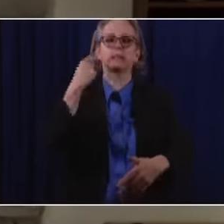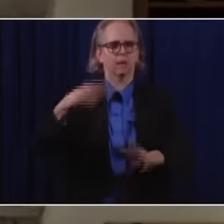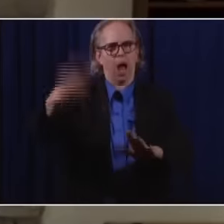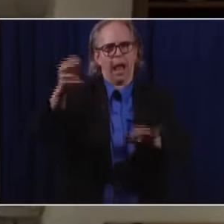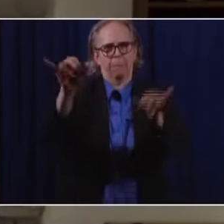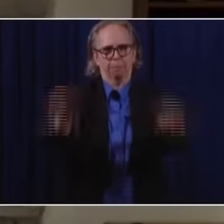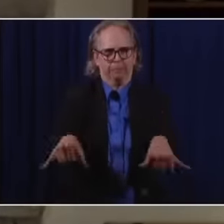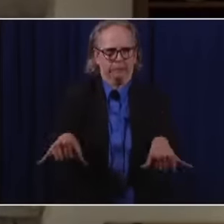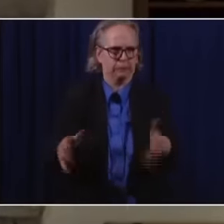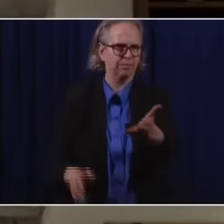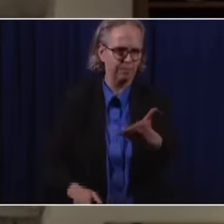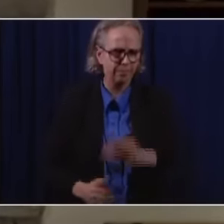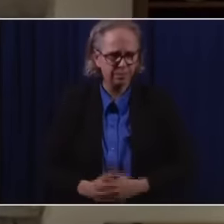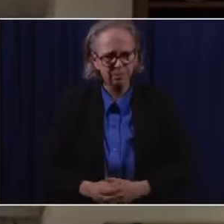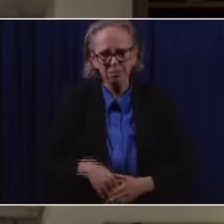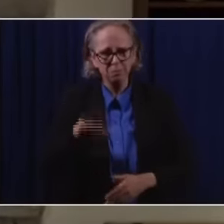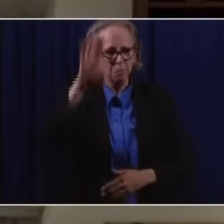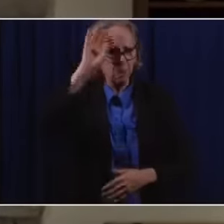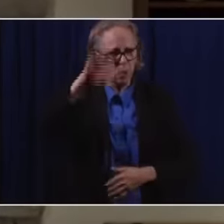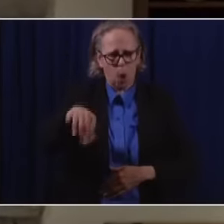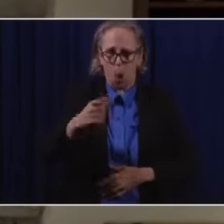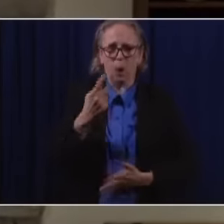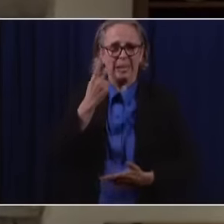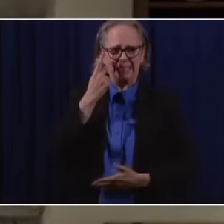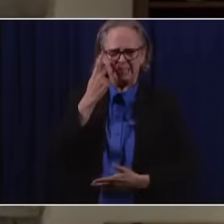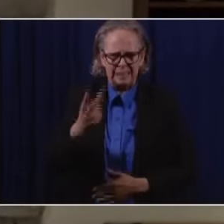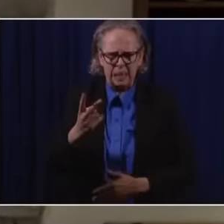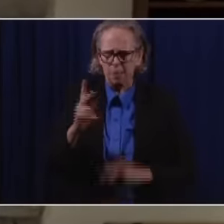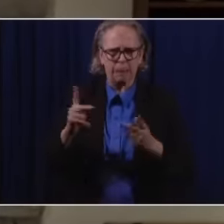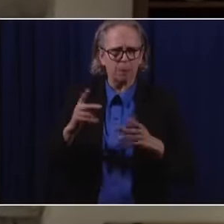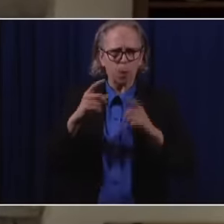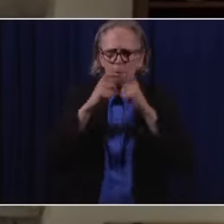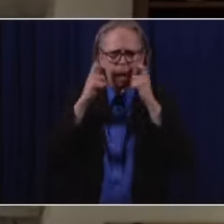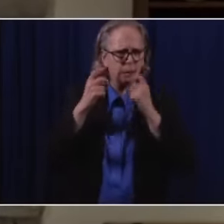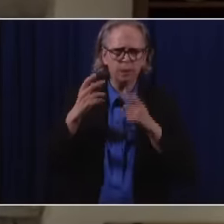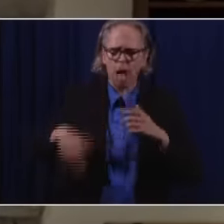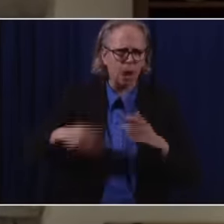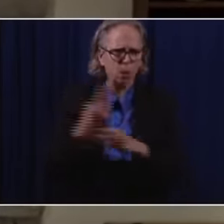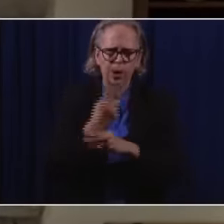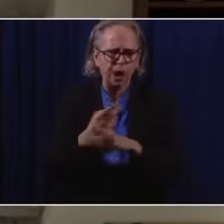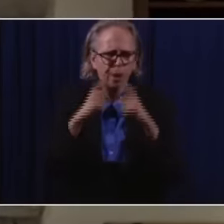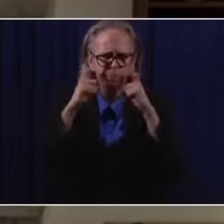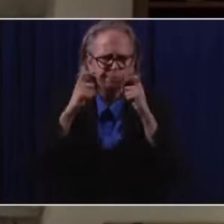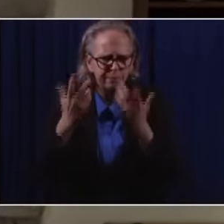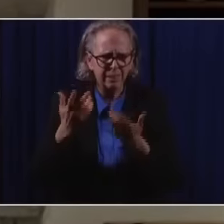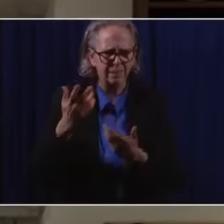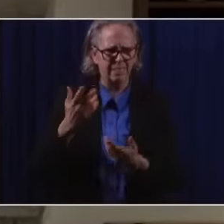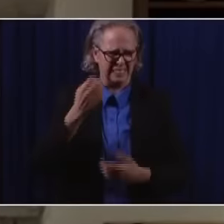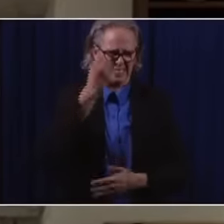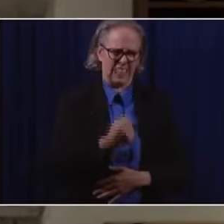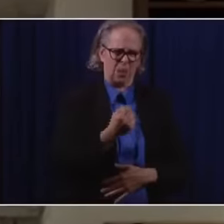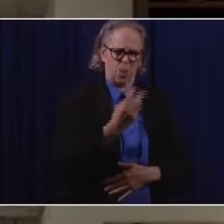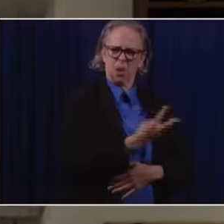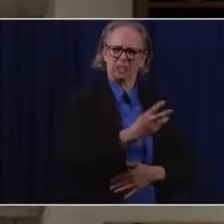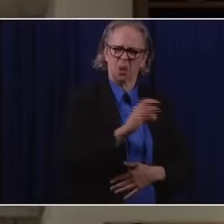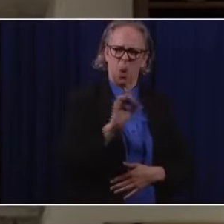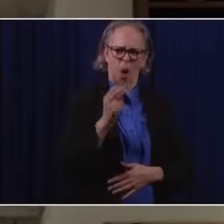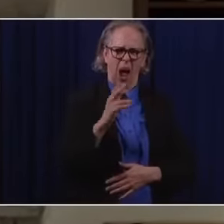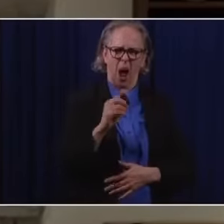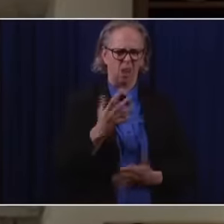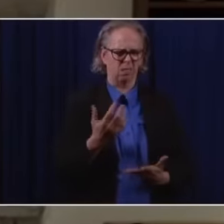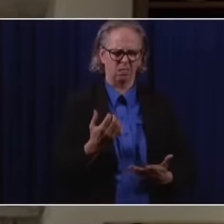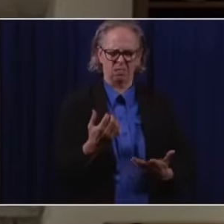We've seen a lot of spread, particularly in Southwest Ohio, all the way through